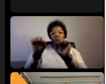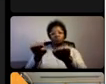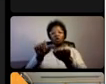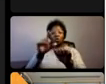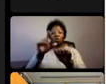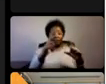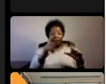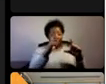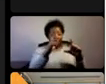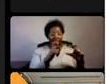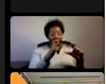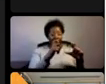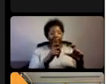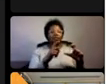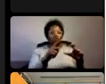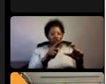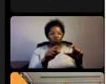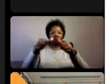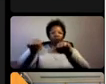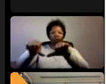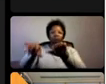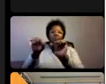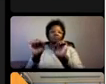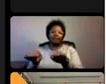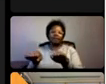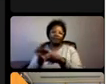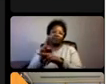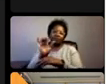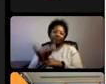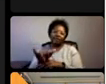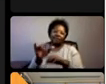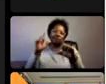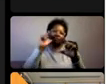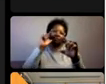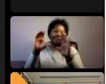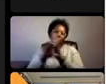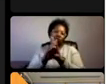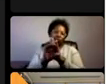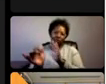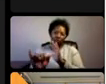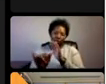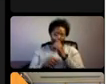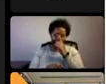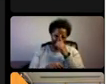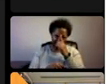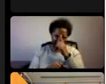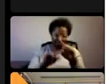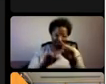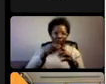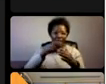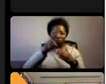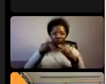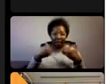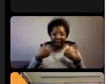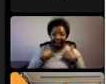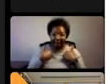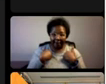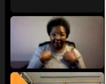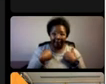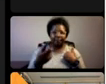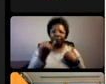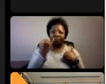will be reflected on the screen once the testing process is complete. If families have any